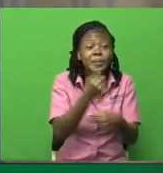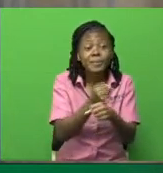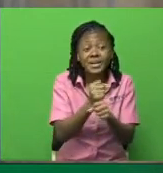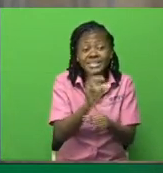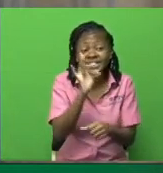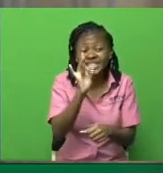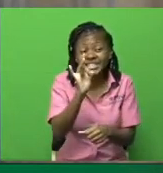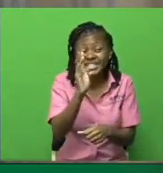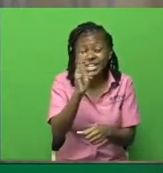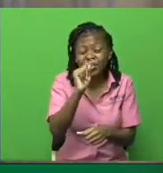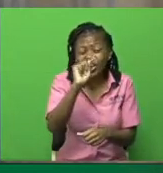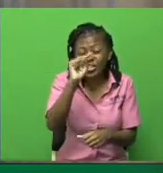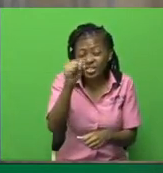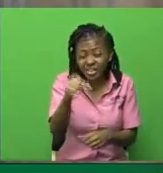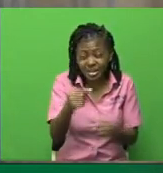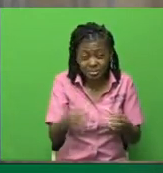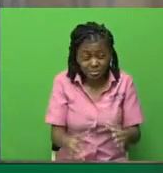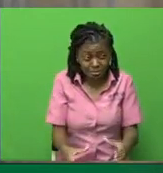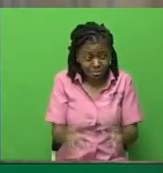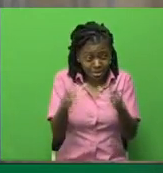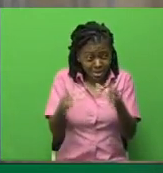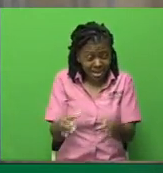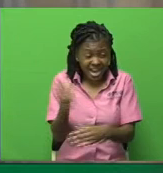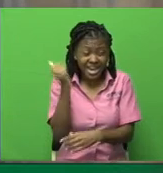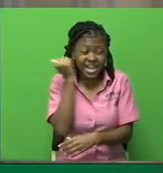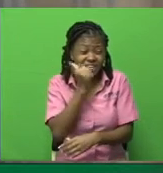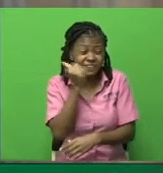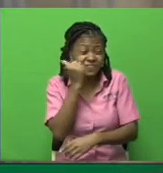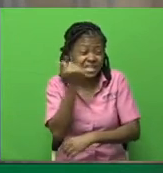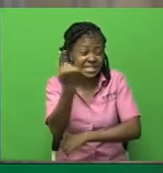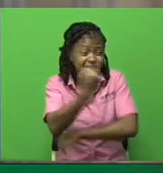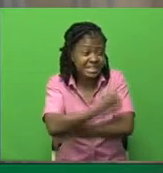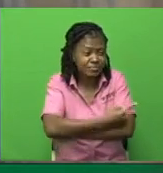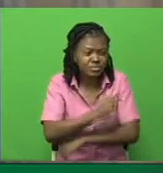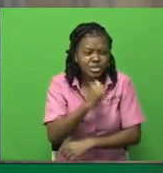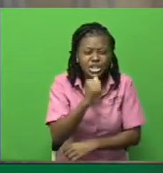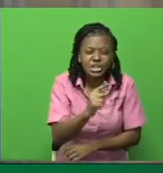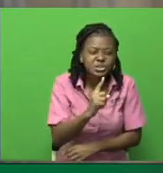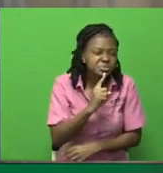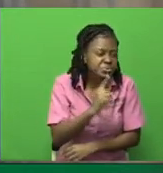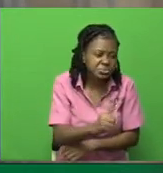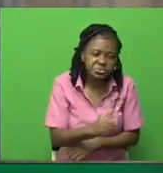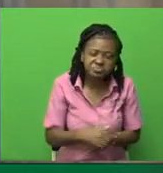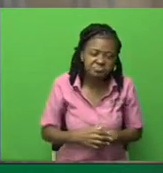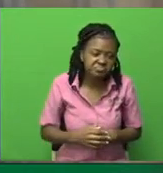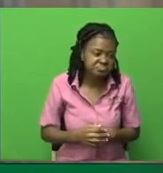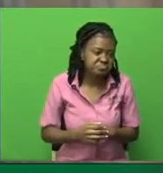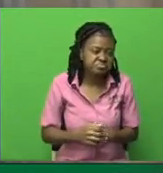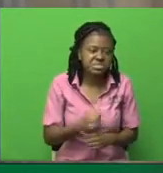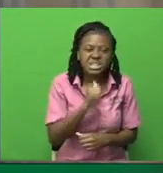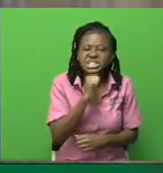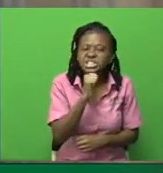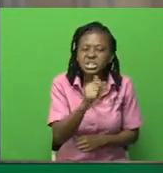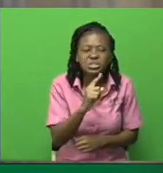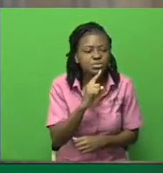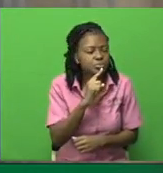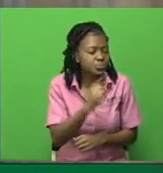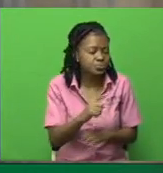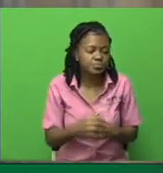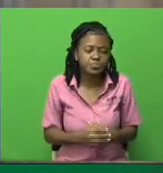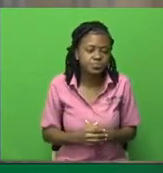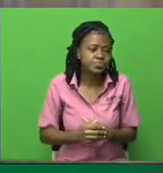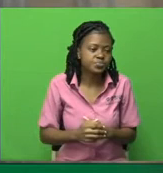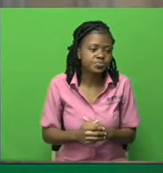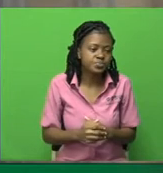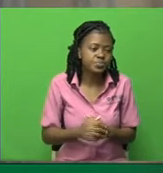2022 another on truth I know I can't say lie but this is another untruth did not